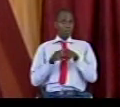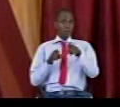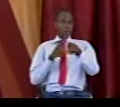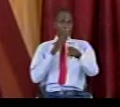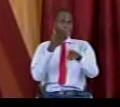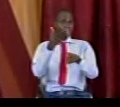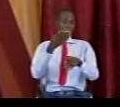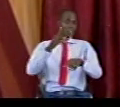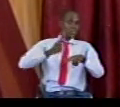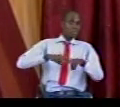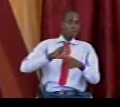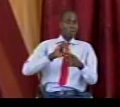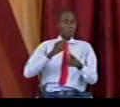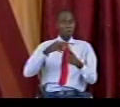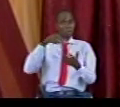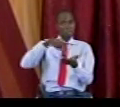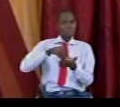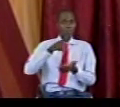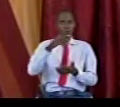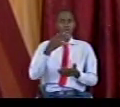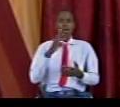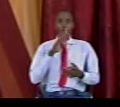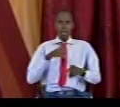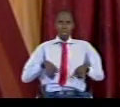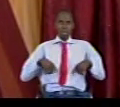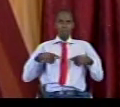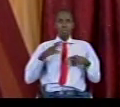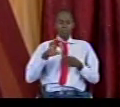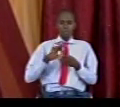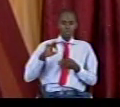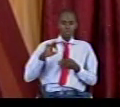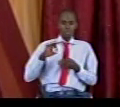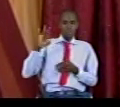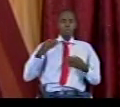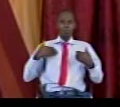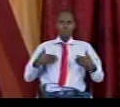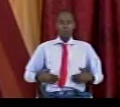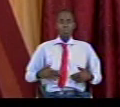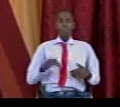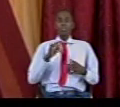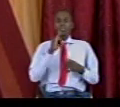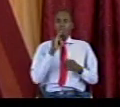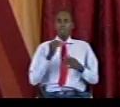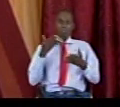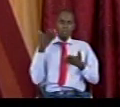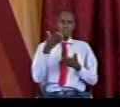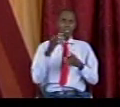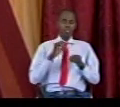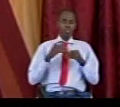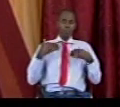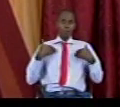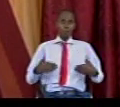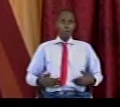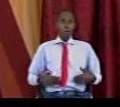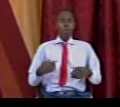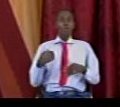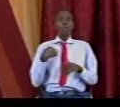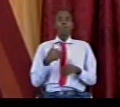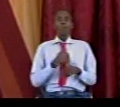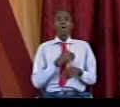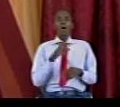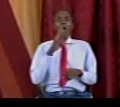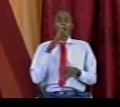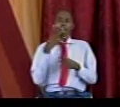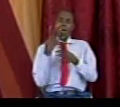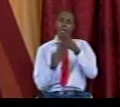tonight, you're at home, your spirit, your soul is at home in the body. We're absent from from the Lord. That is,